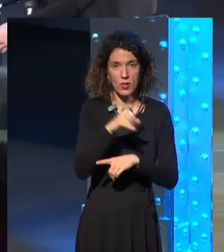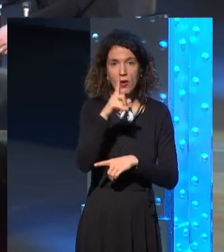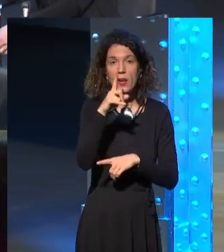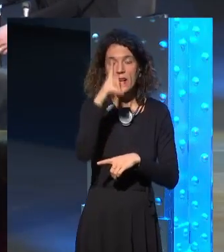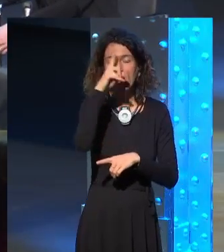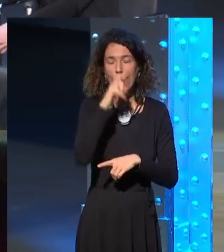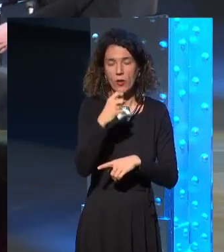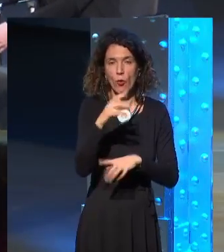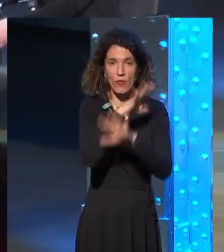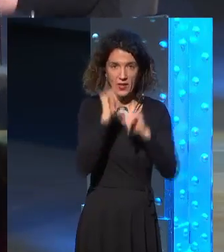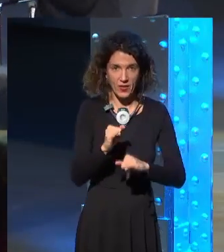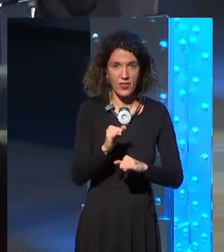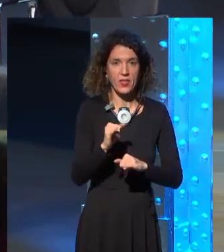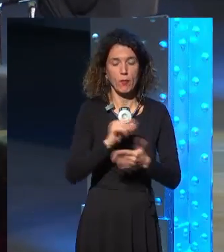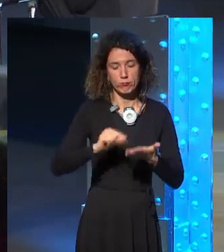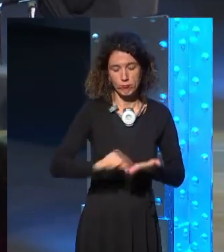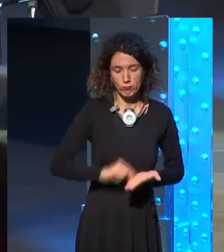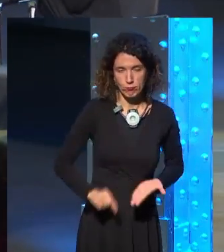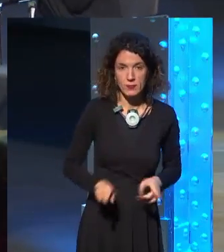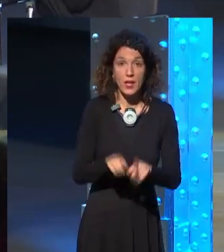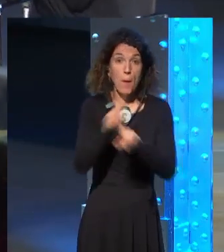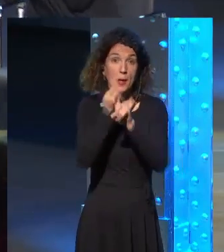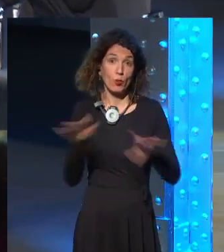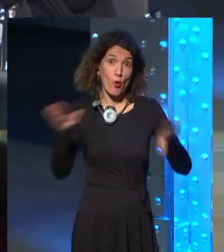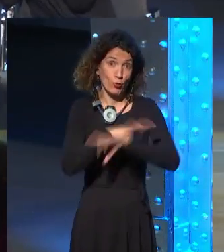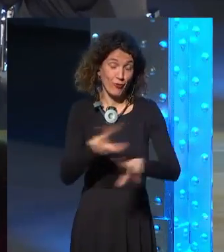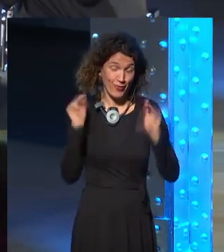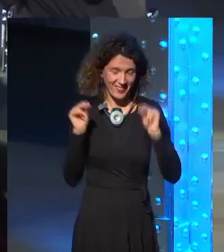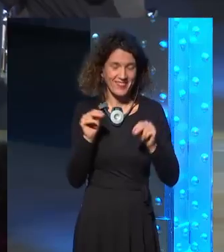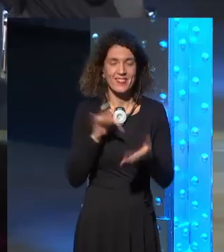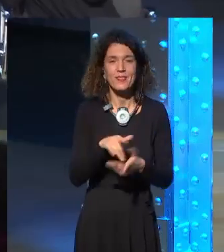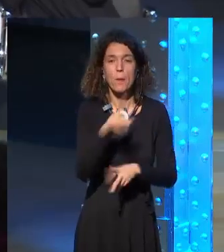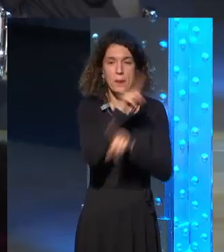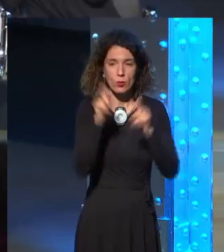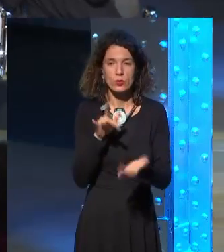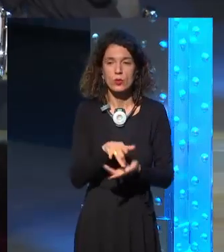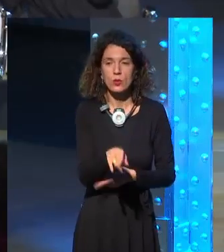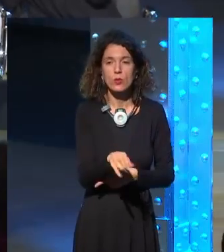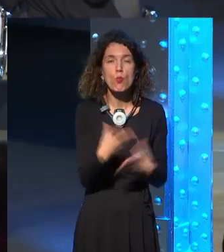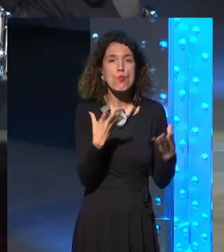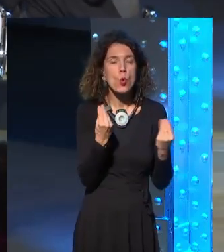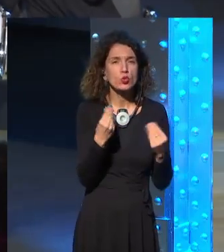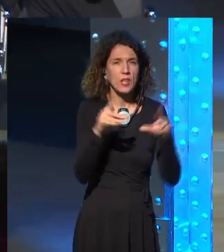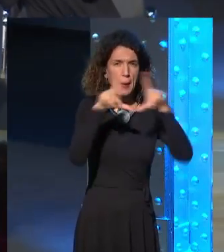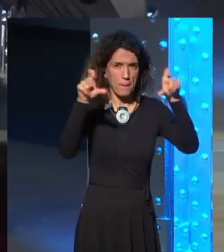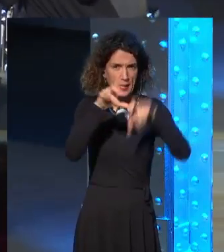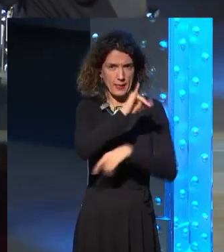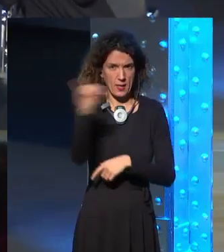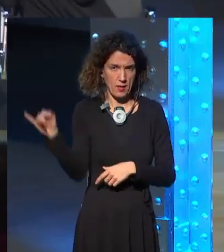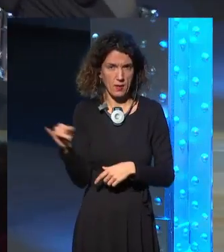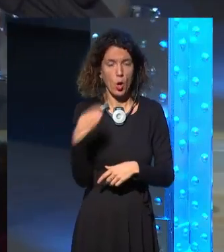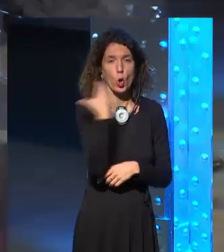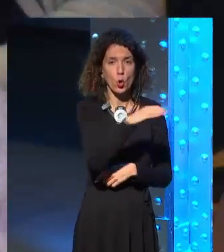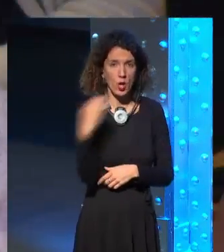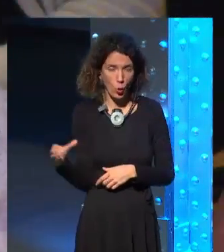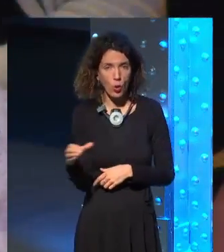have a list of your happy memories. And Andrea has a question to ask. My question is, there